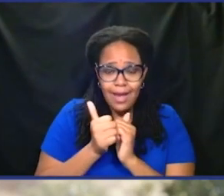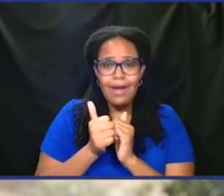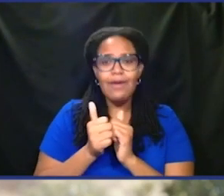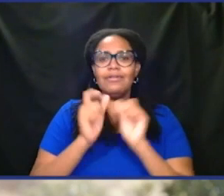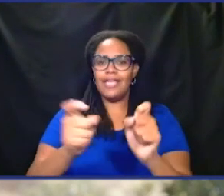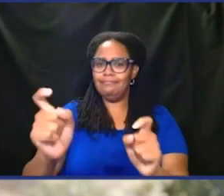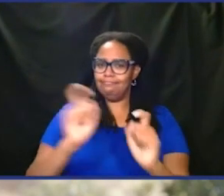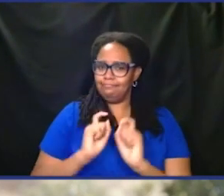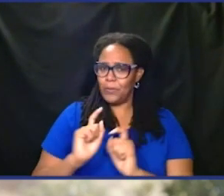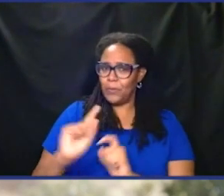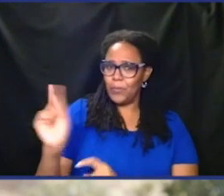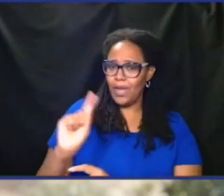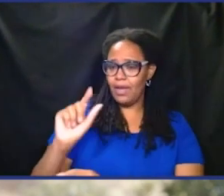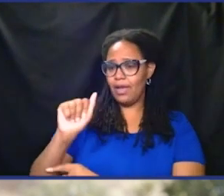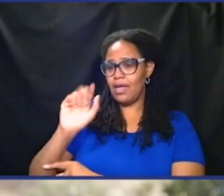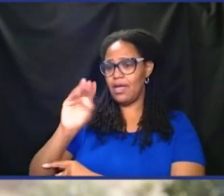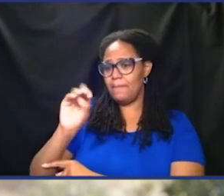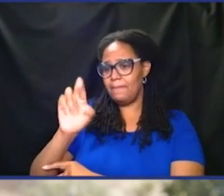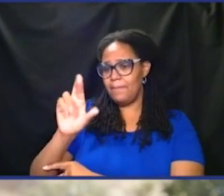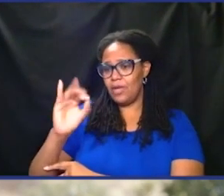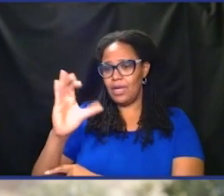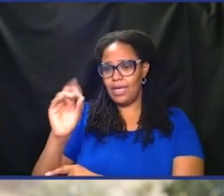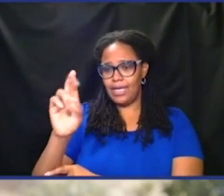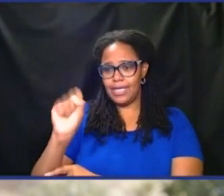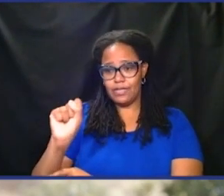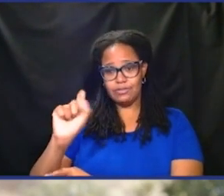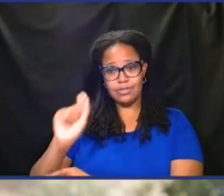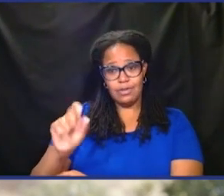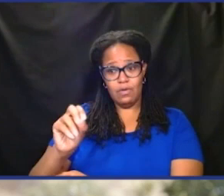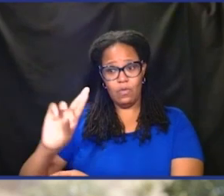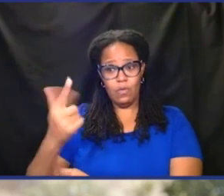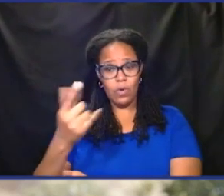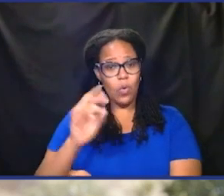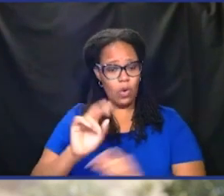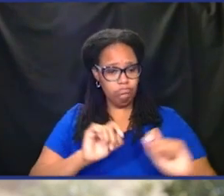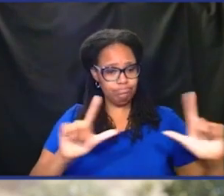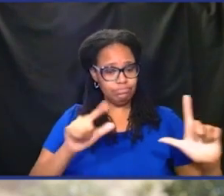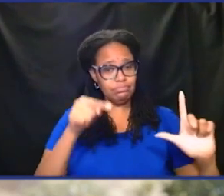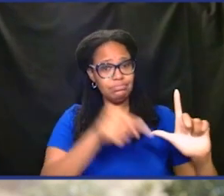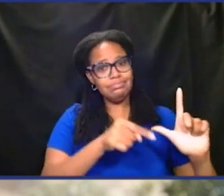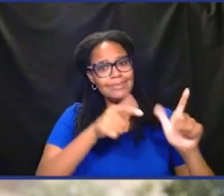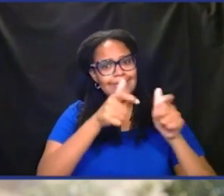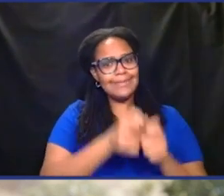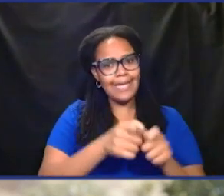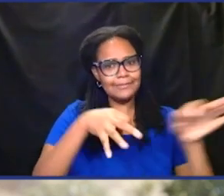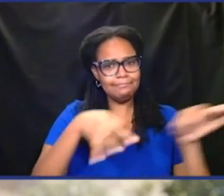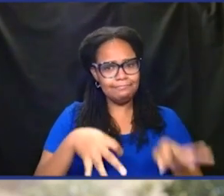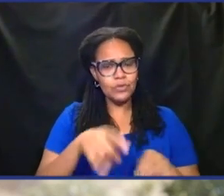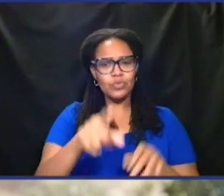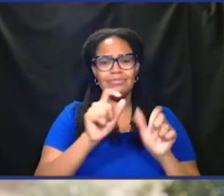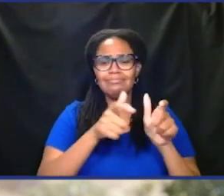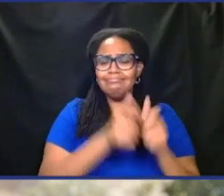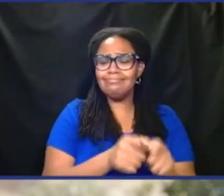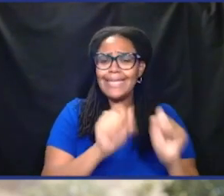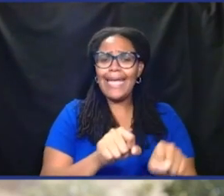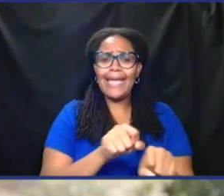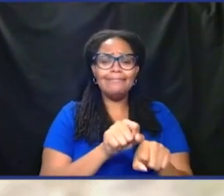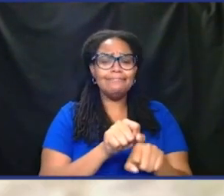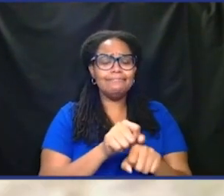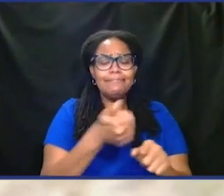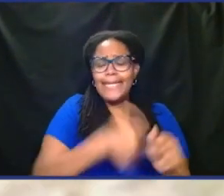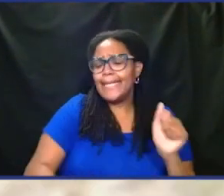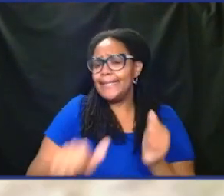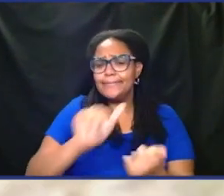visit americares.org or follow the directions on the screen. Text your pledge. Any amount will make a difference.